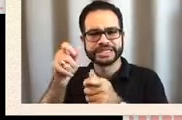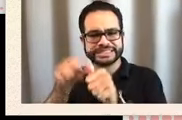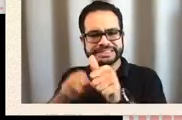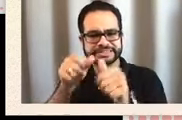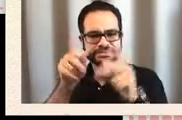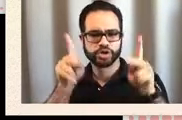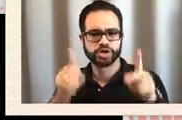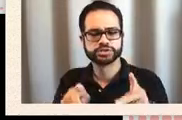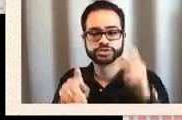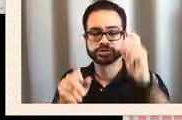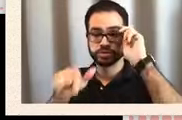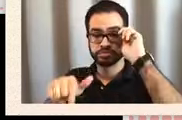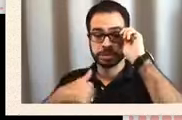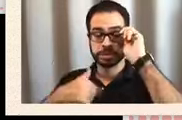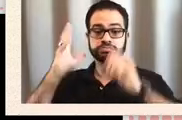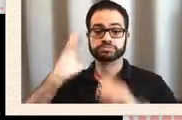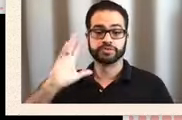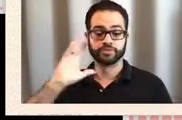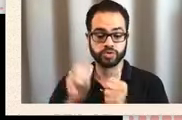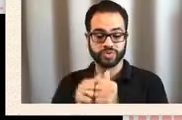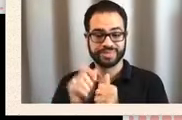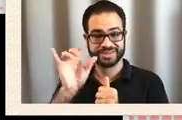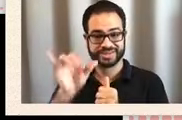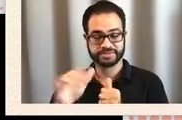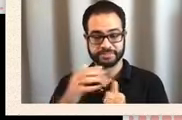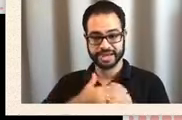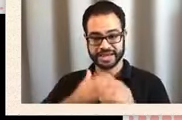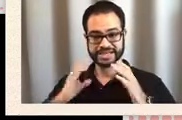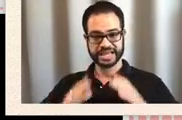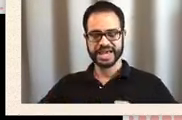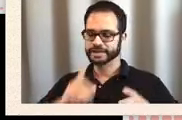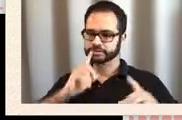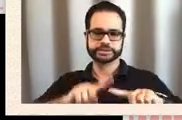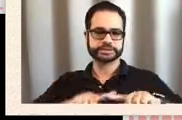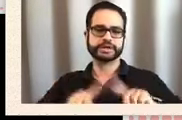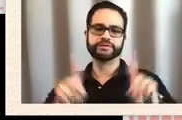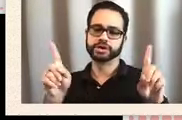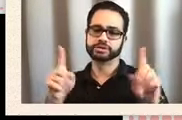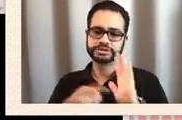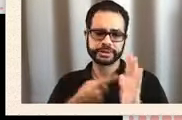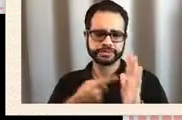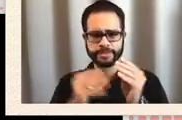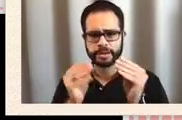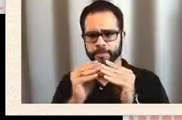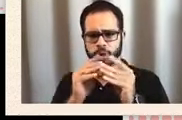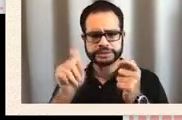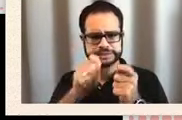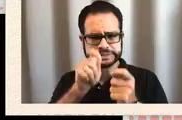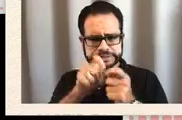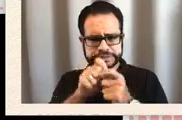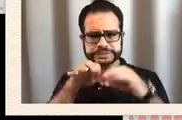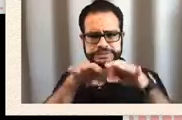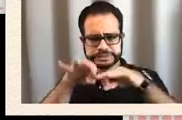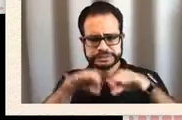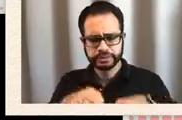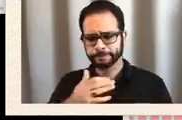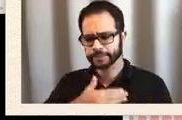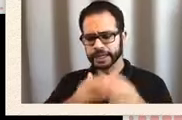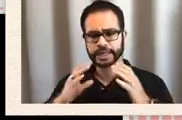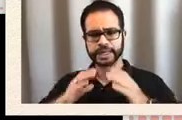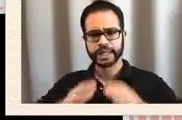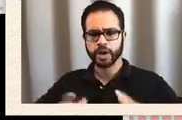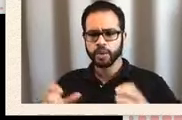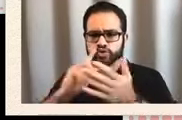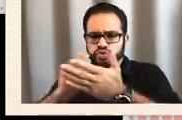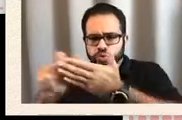my clients look really different from this. Sometimes they're more detailed and my clients want to write out the areas of their life where they